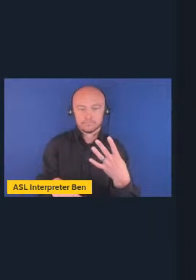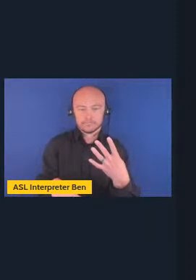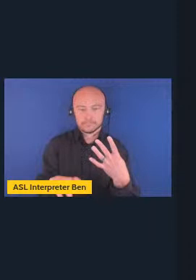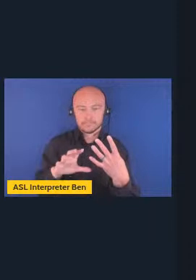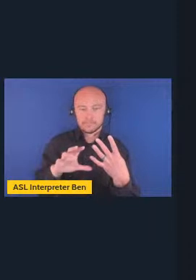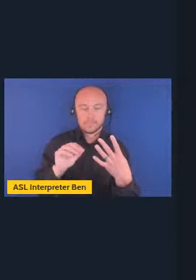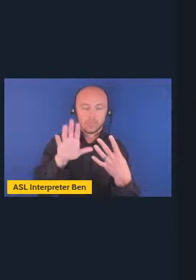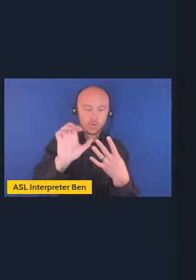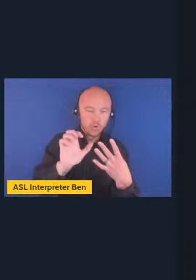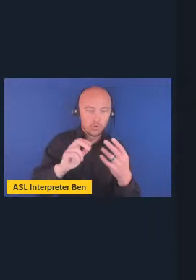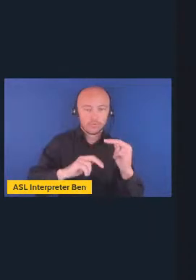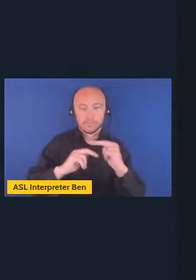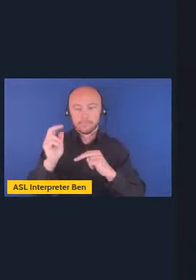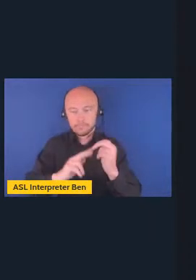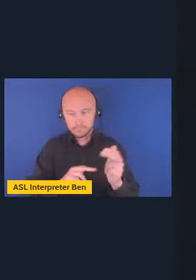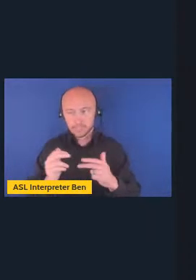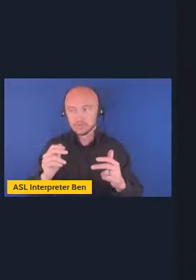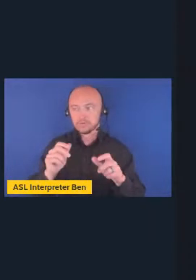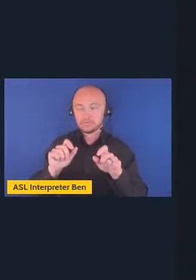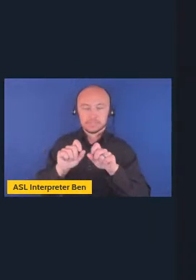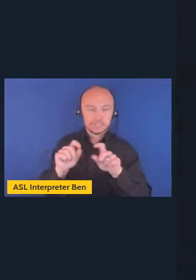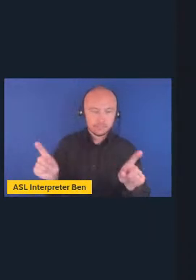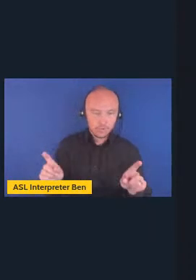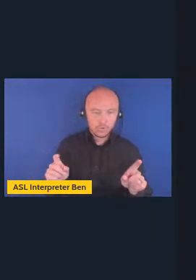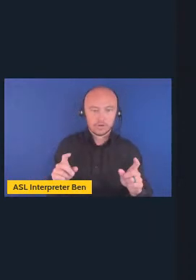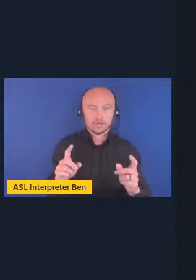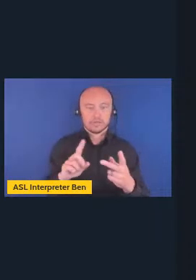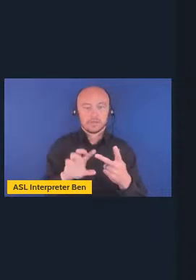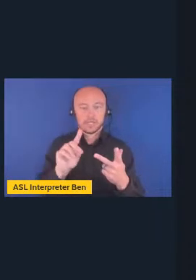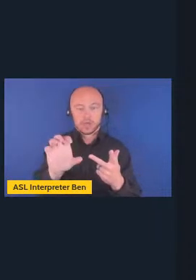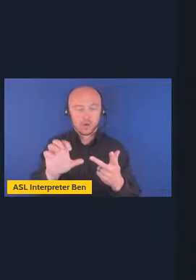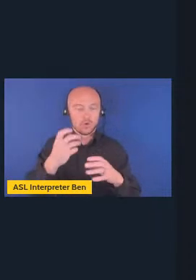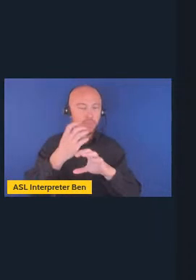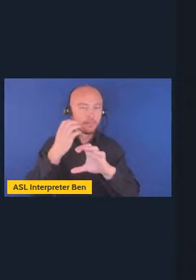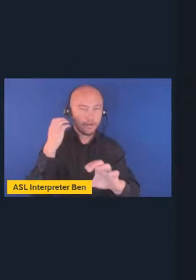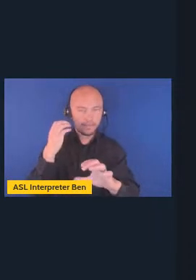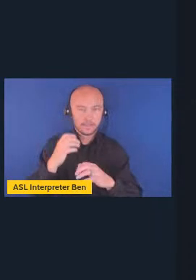code build, code deploy, and code pipeline.